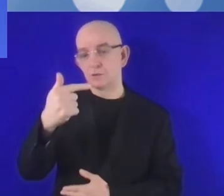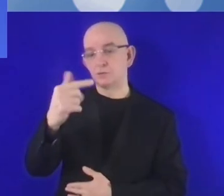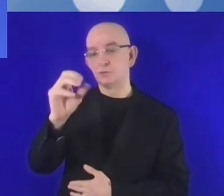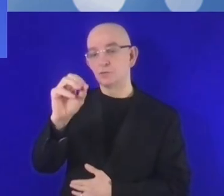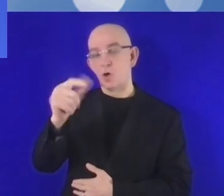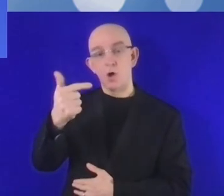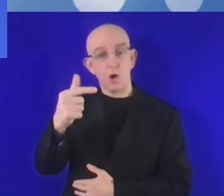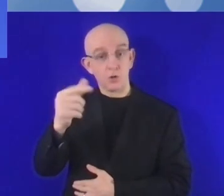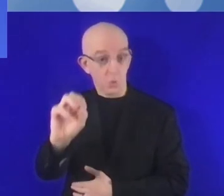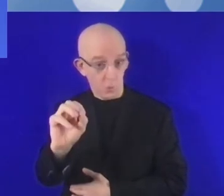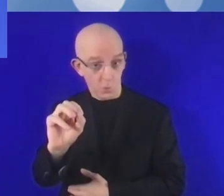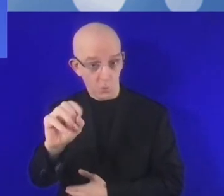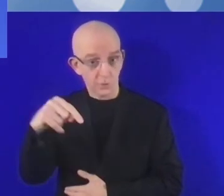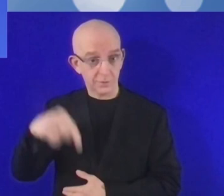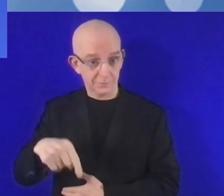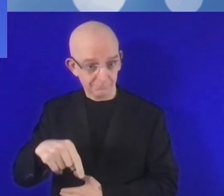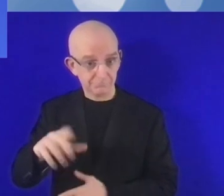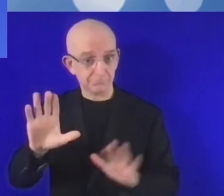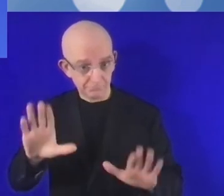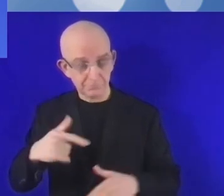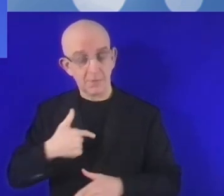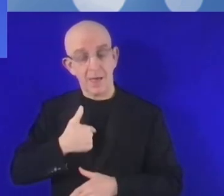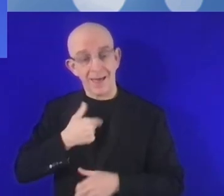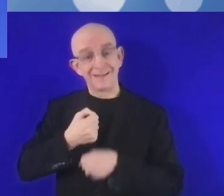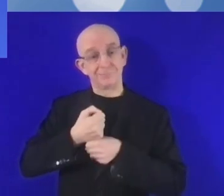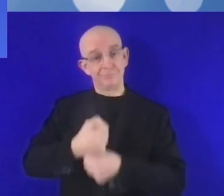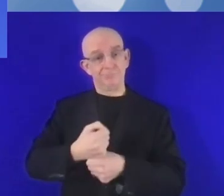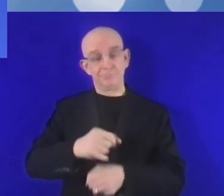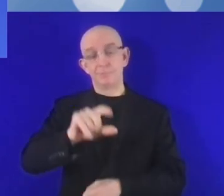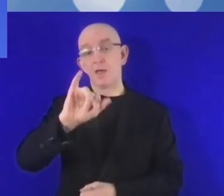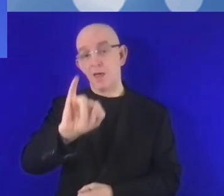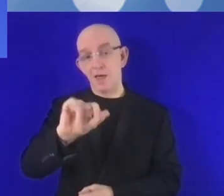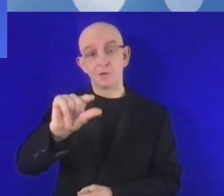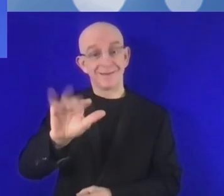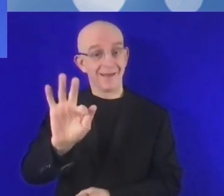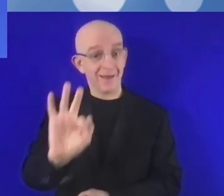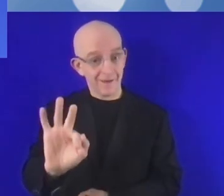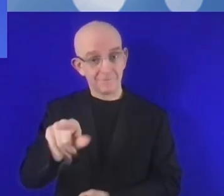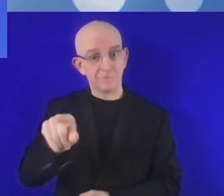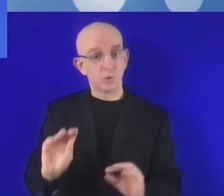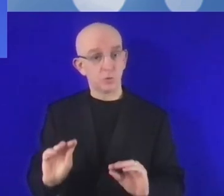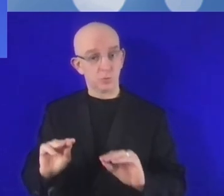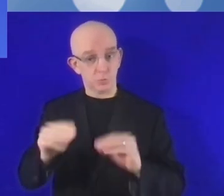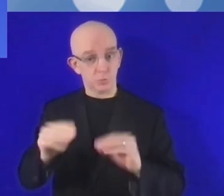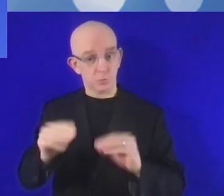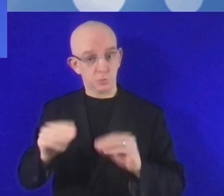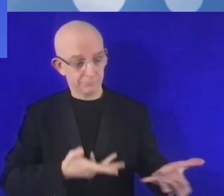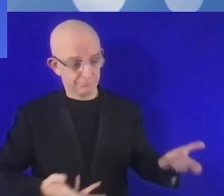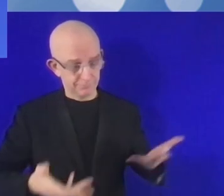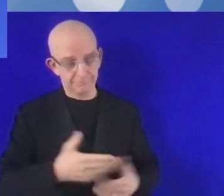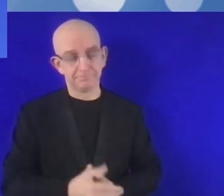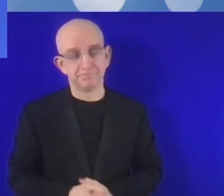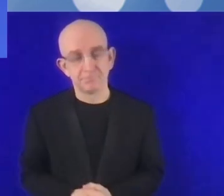My subject is the perspective of young people and their position in internet governance